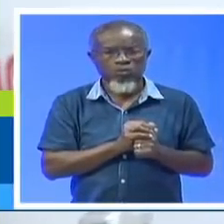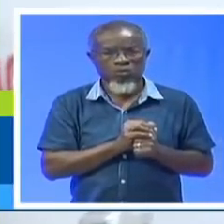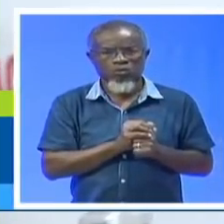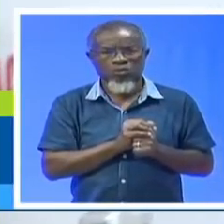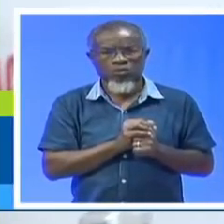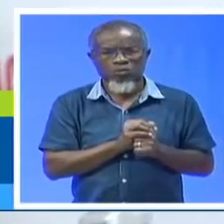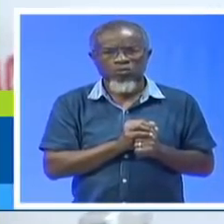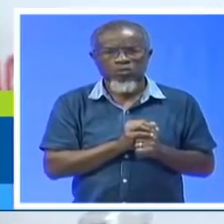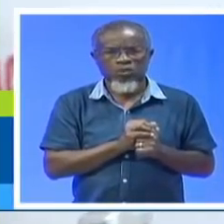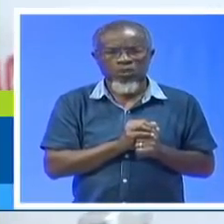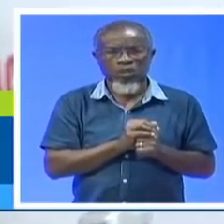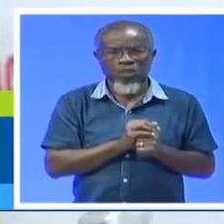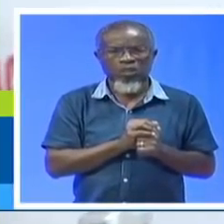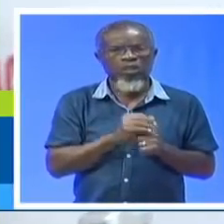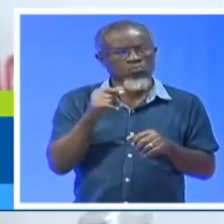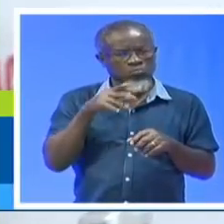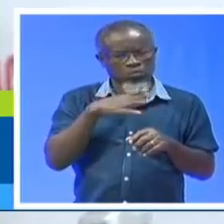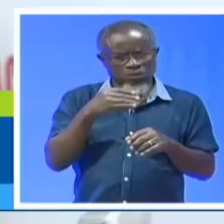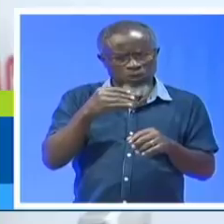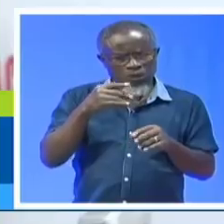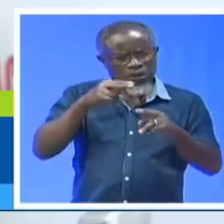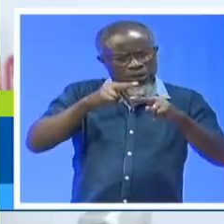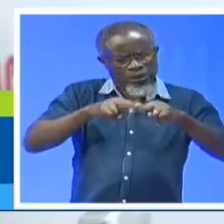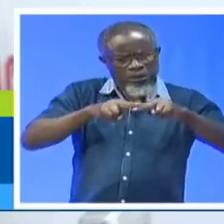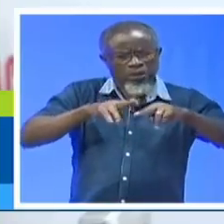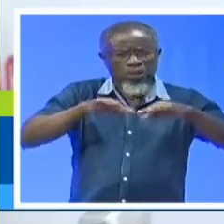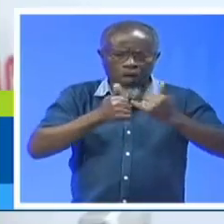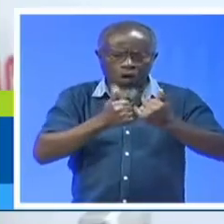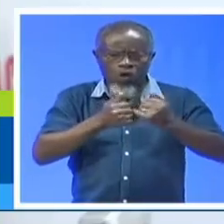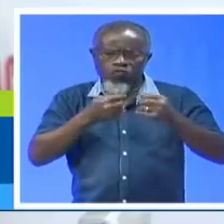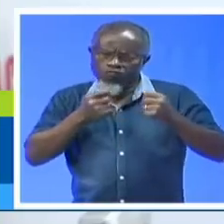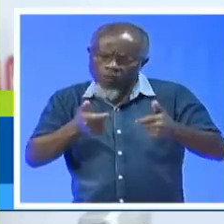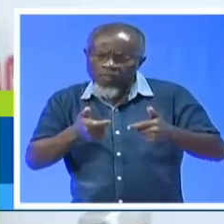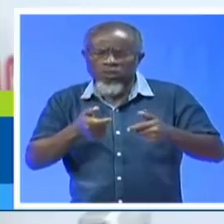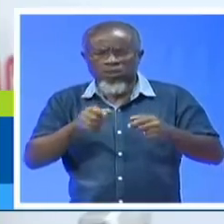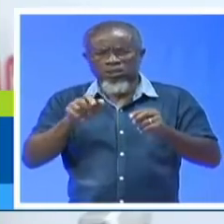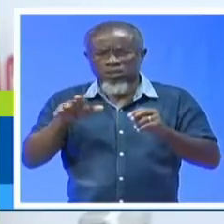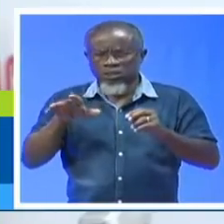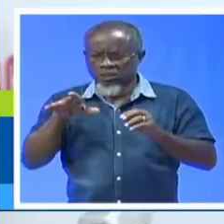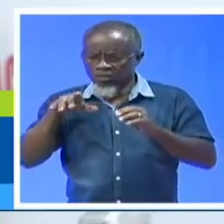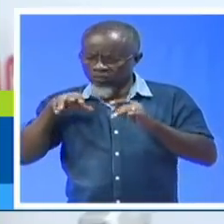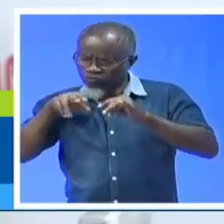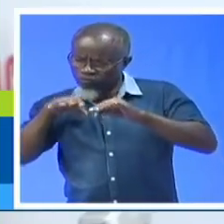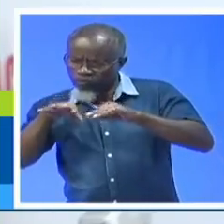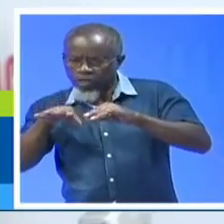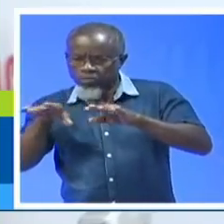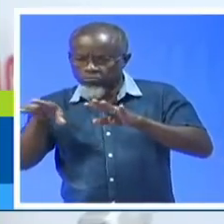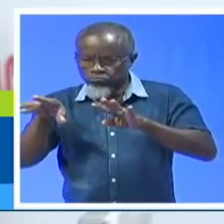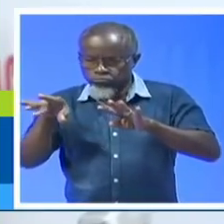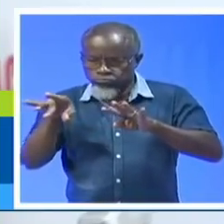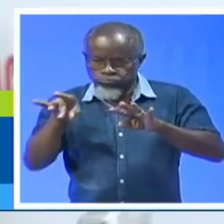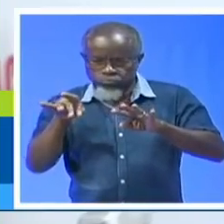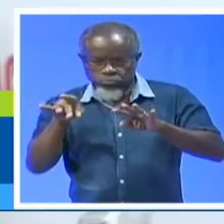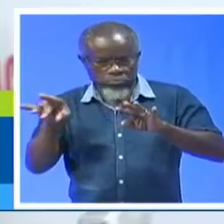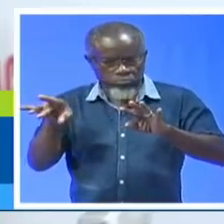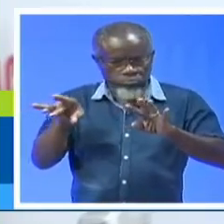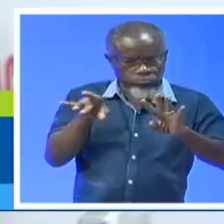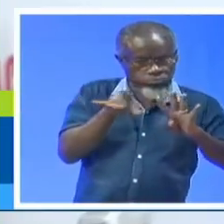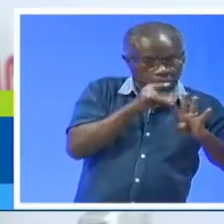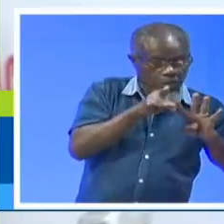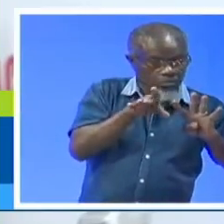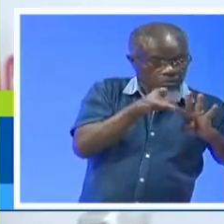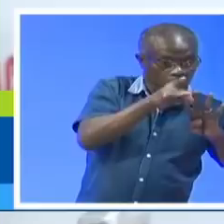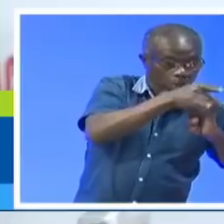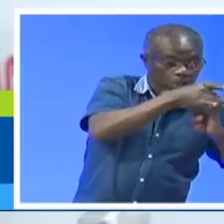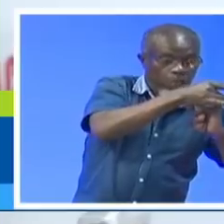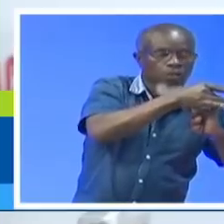the virus itself can transmit itself from one individual to another, that reproduction number, whether it's the basic